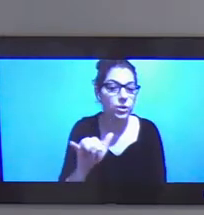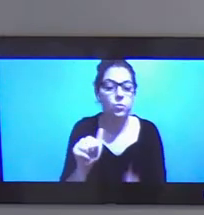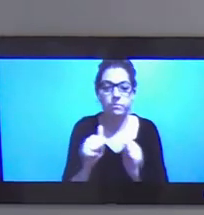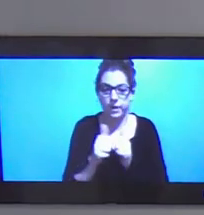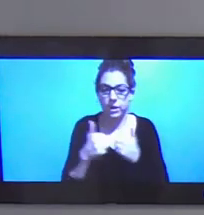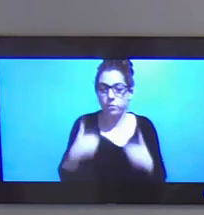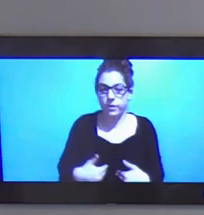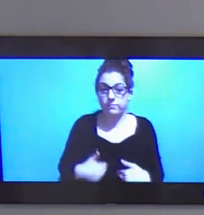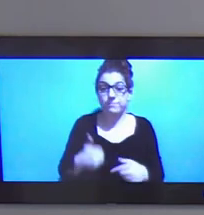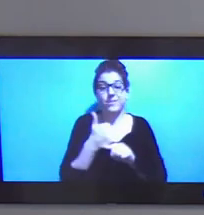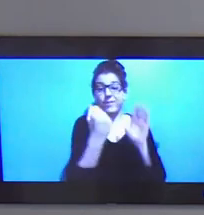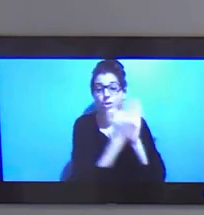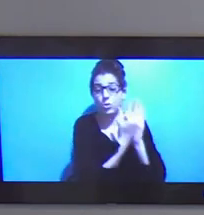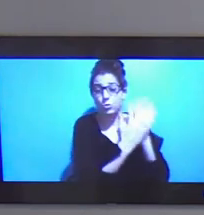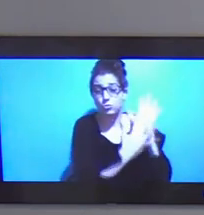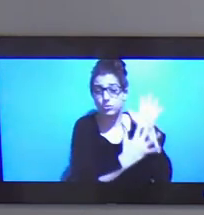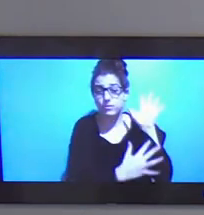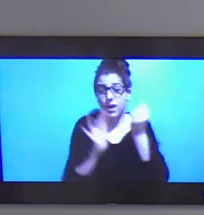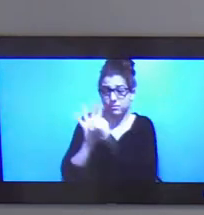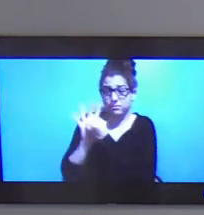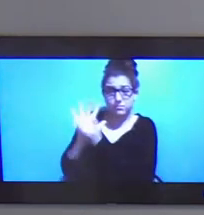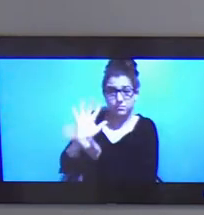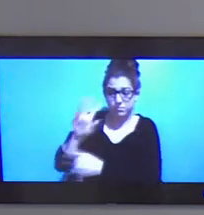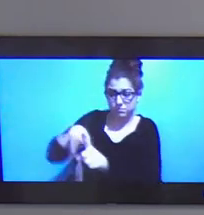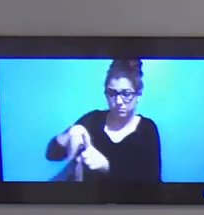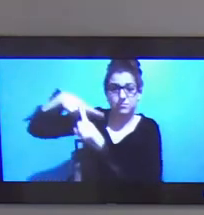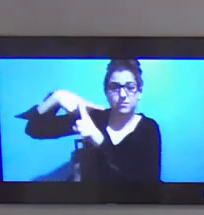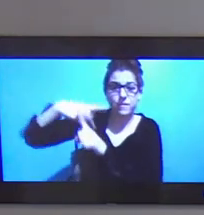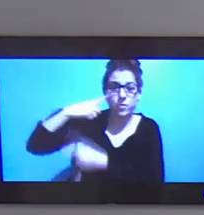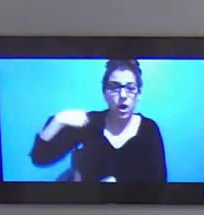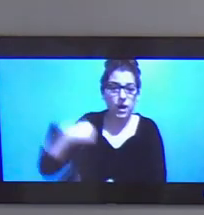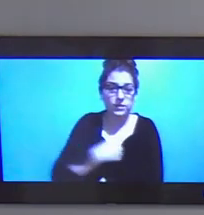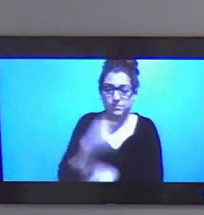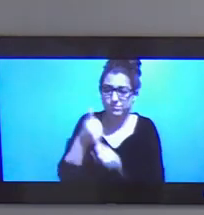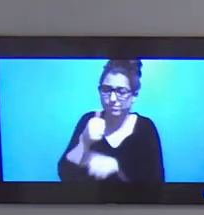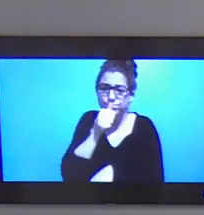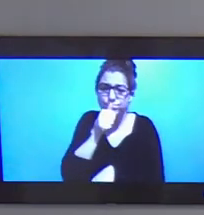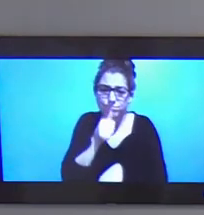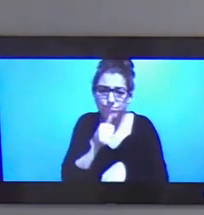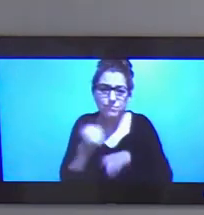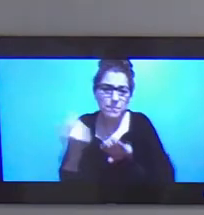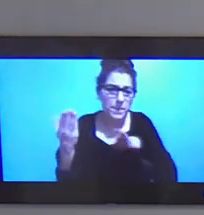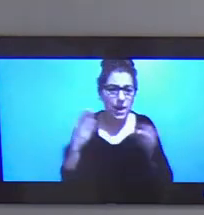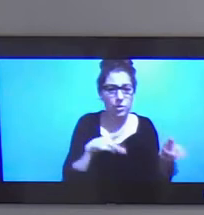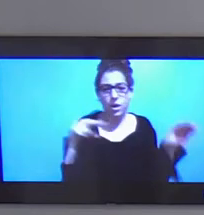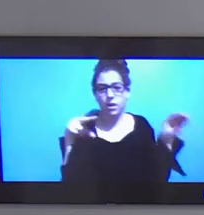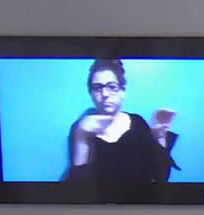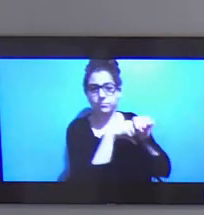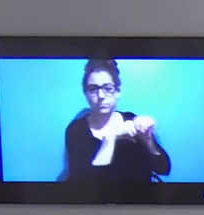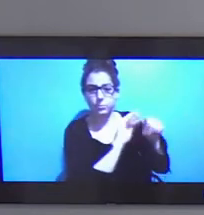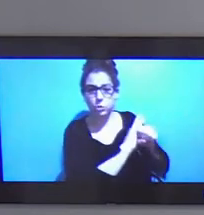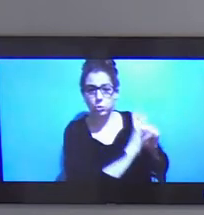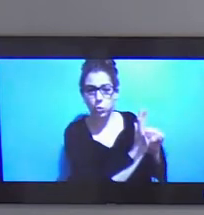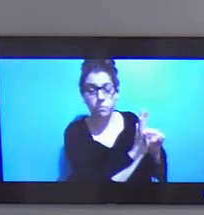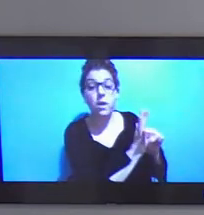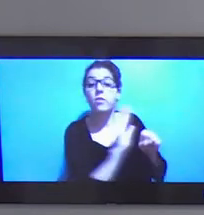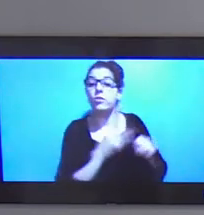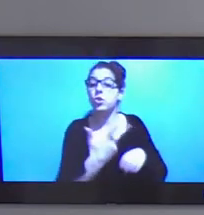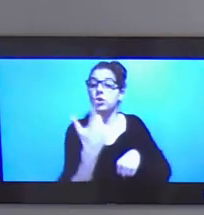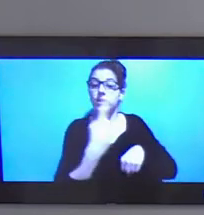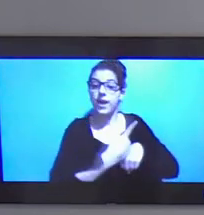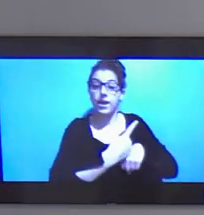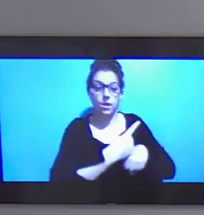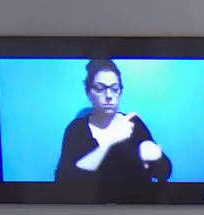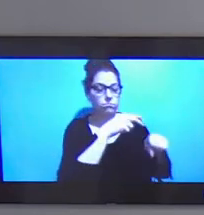crucified also for us under Pontius Pilate. He suffered and was buried, and the third day he rose again according to the scriptures